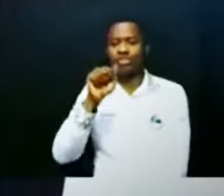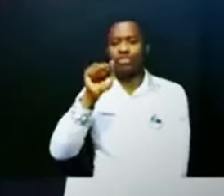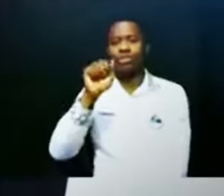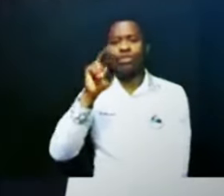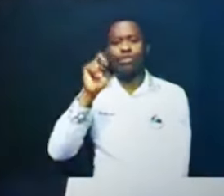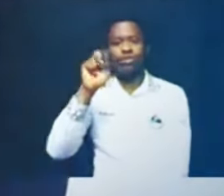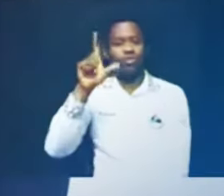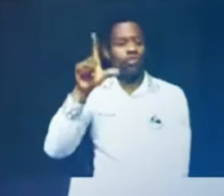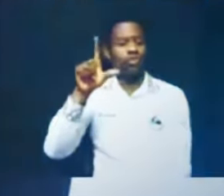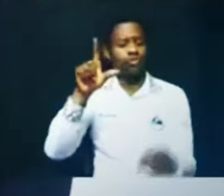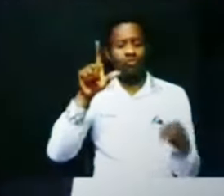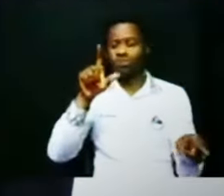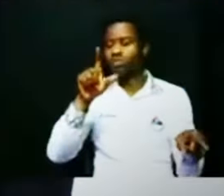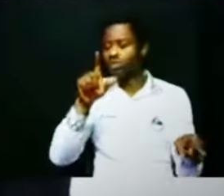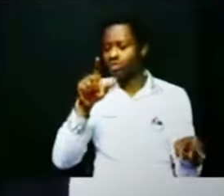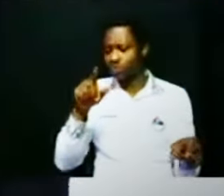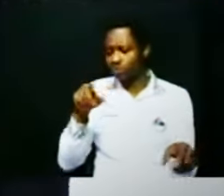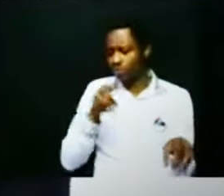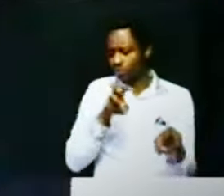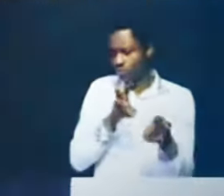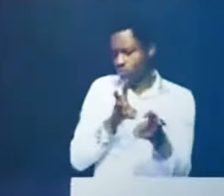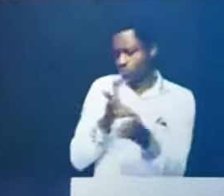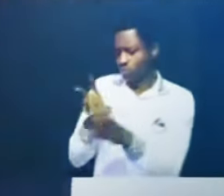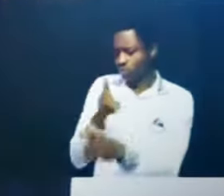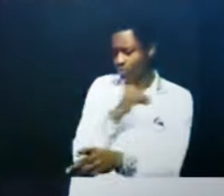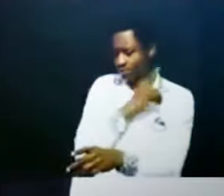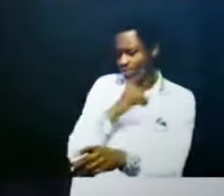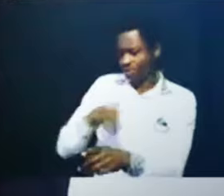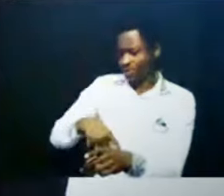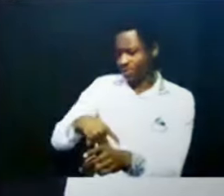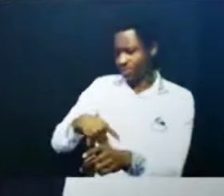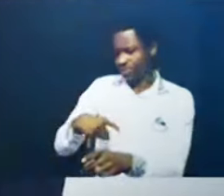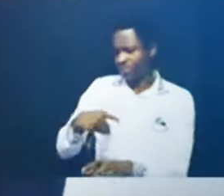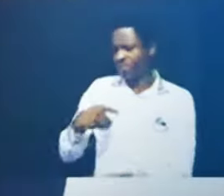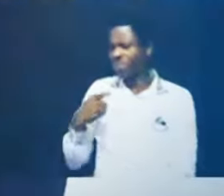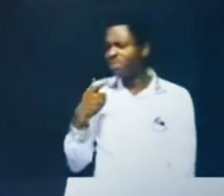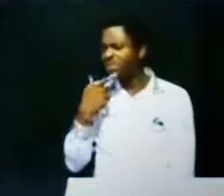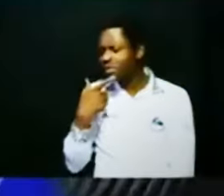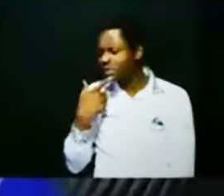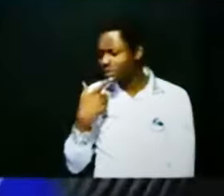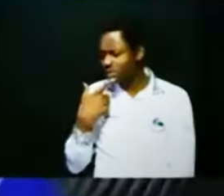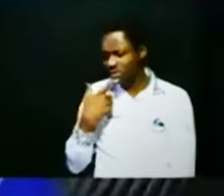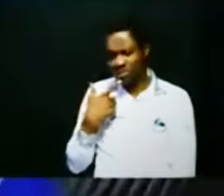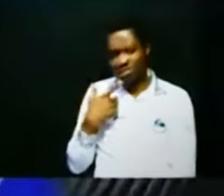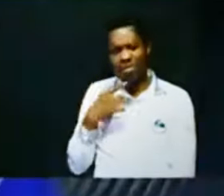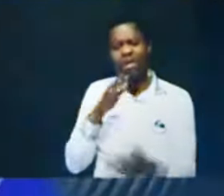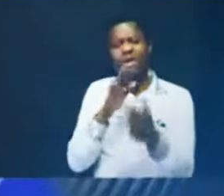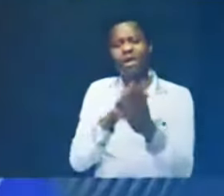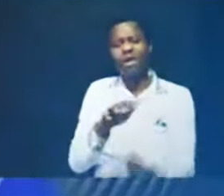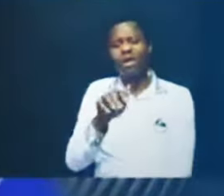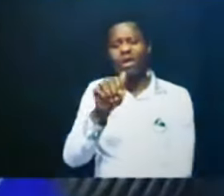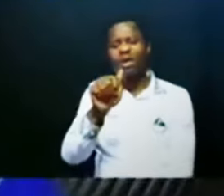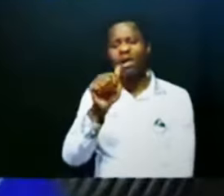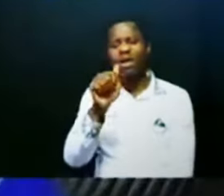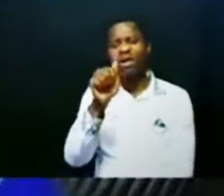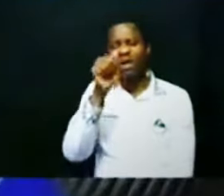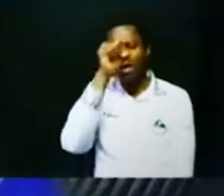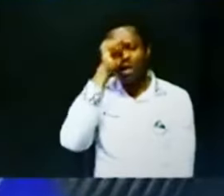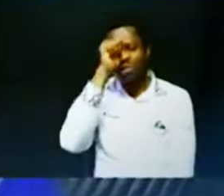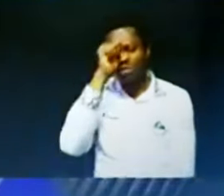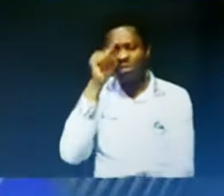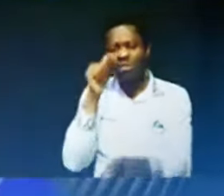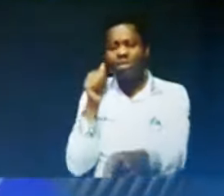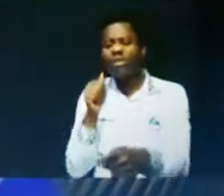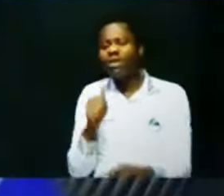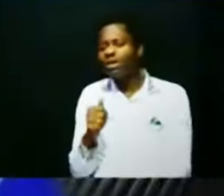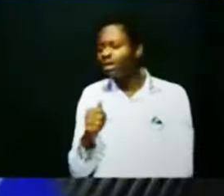Abner, the commander of the army, "Abner, whose son is this young man?" Abner replied,